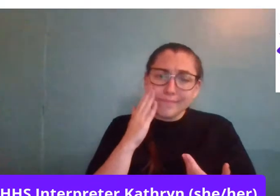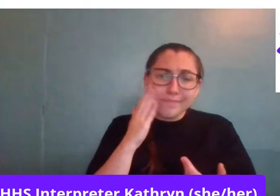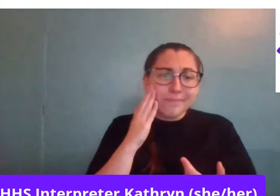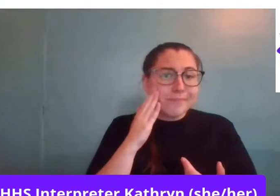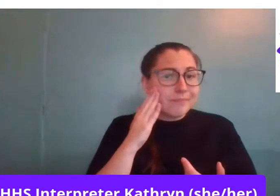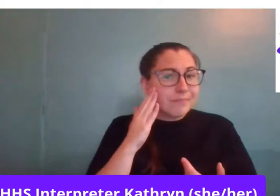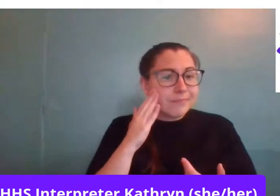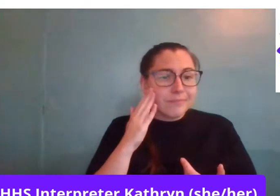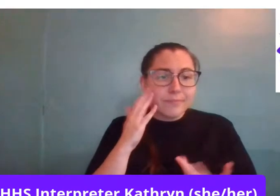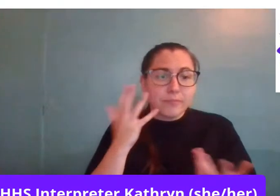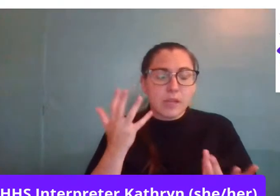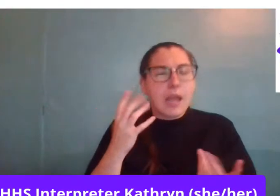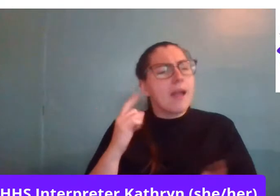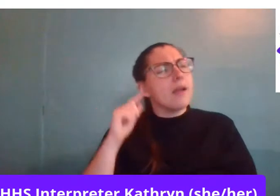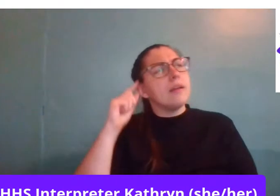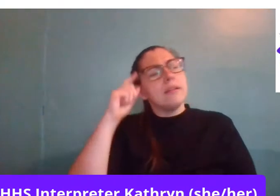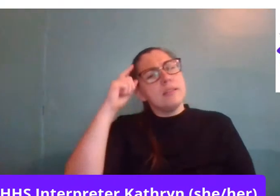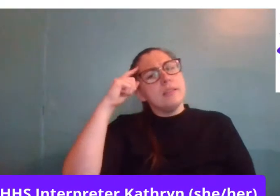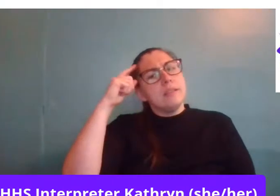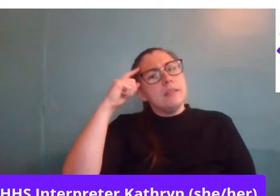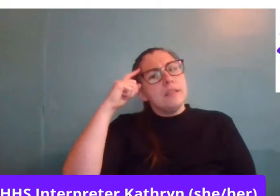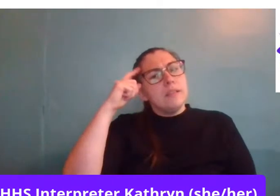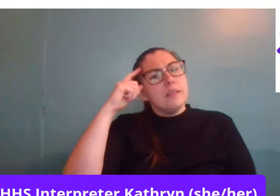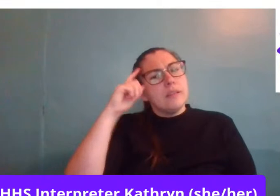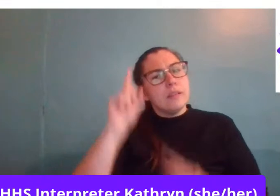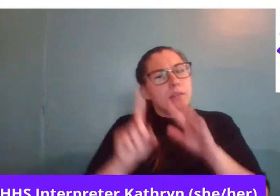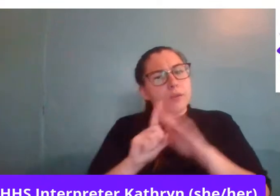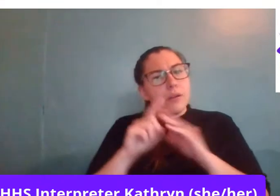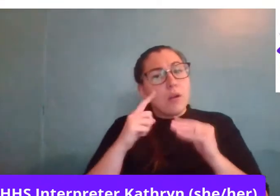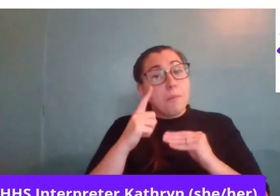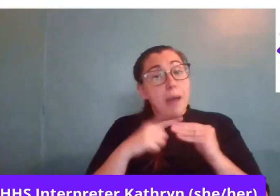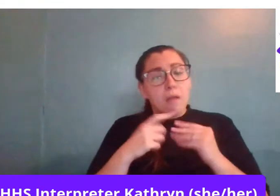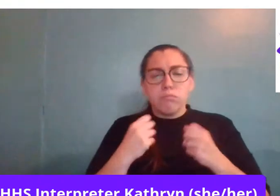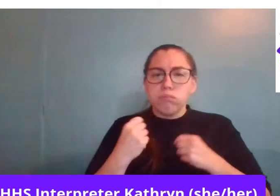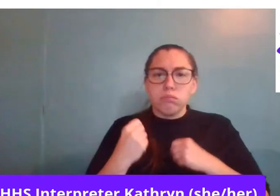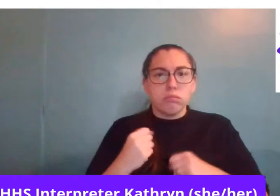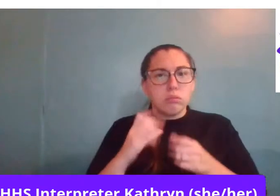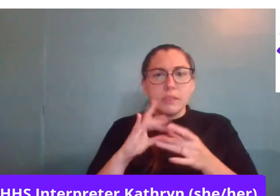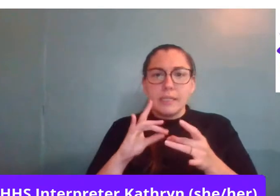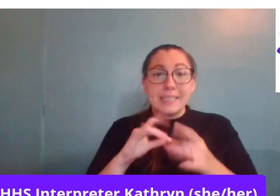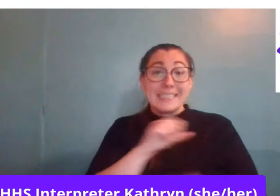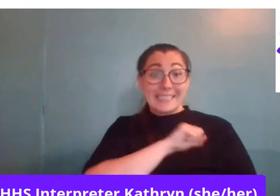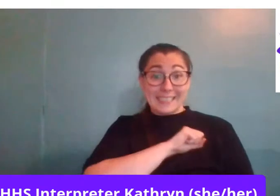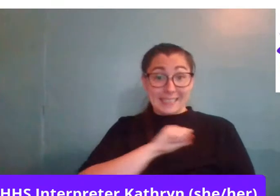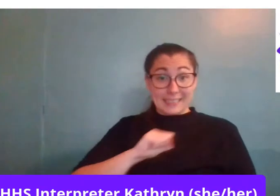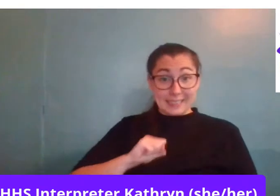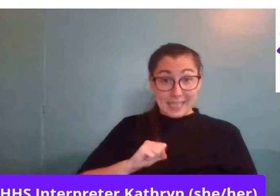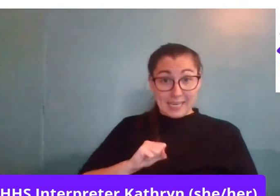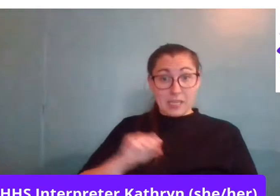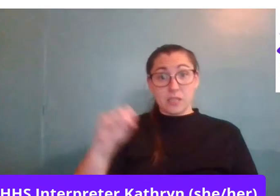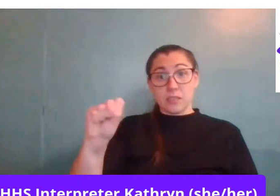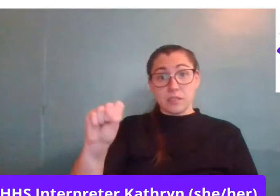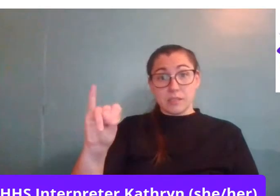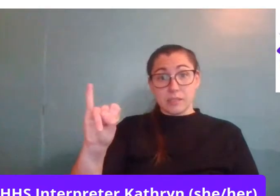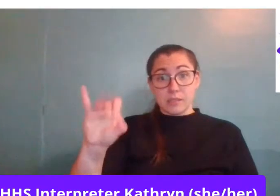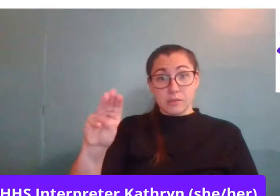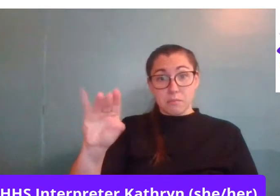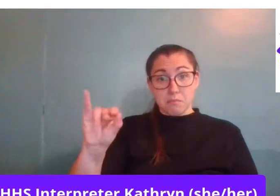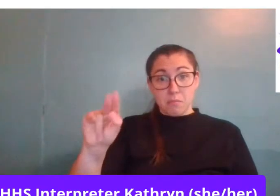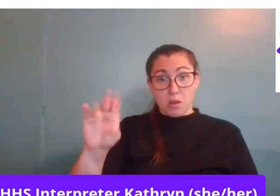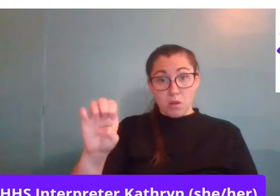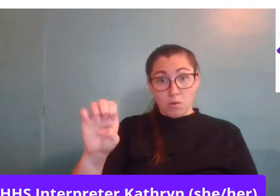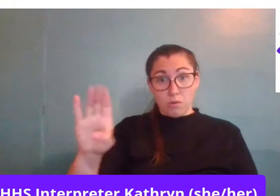I mean, what comes to mind was, the powerful testimony yesterday at the Senate. Simone Biles, testified about how